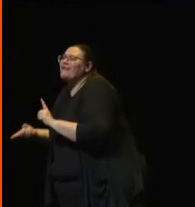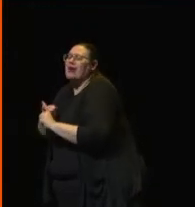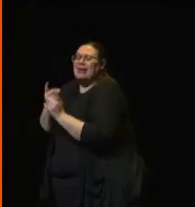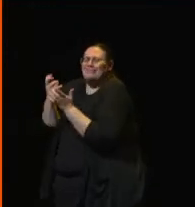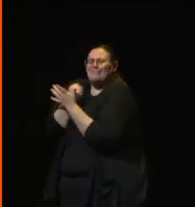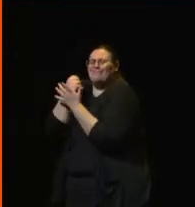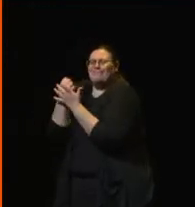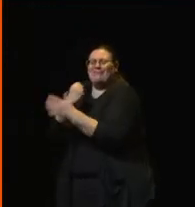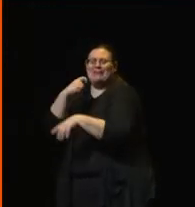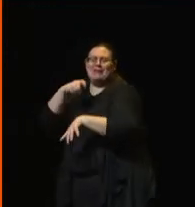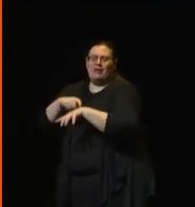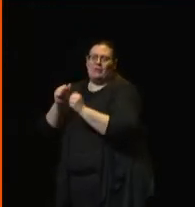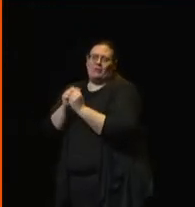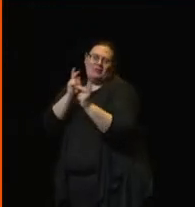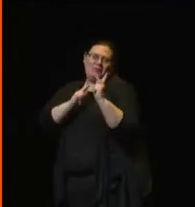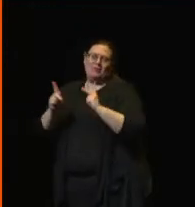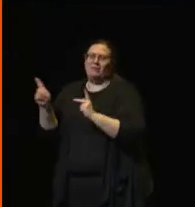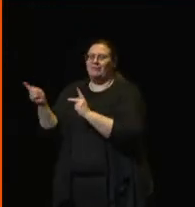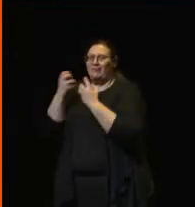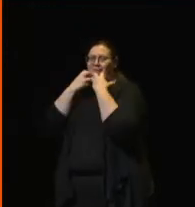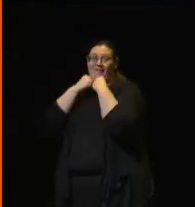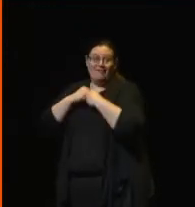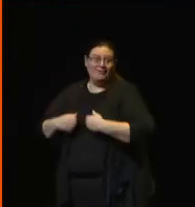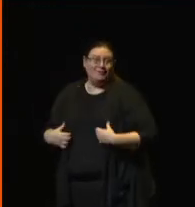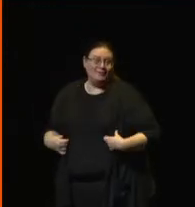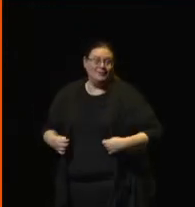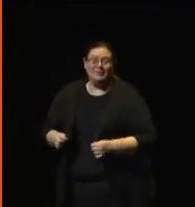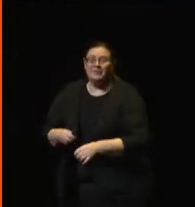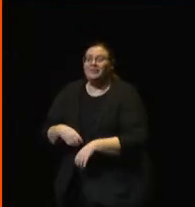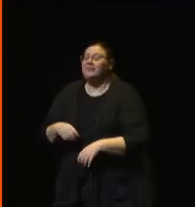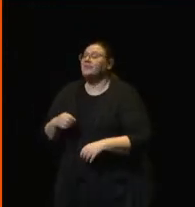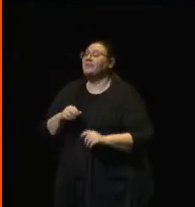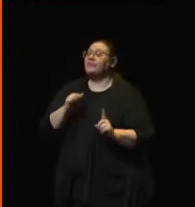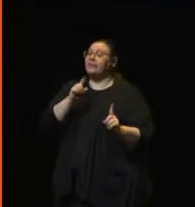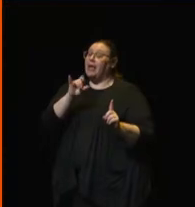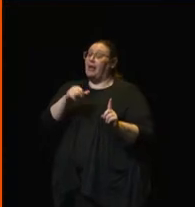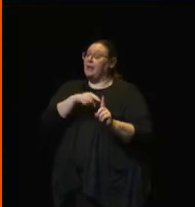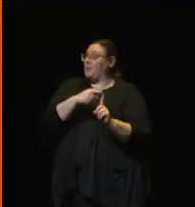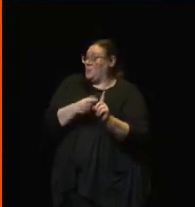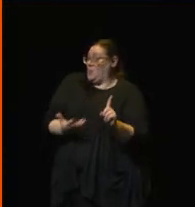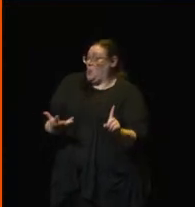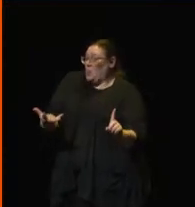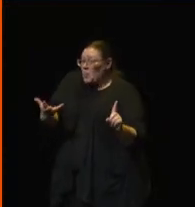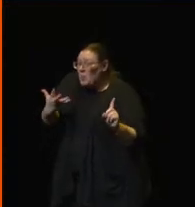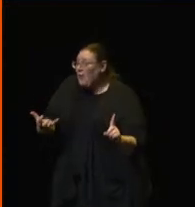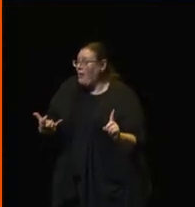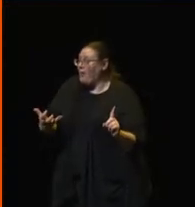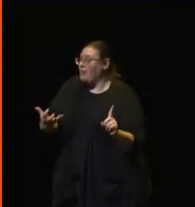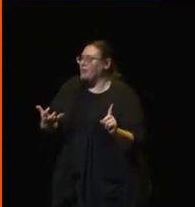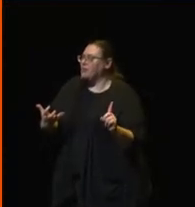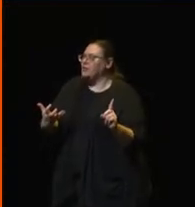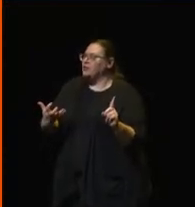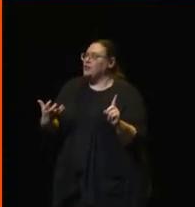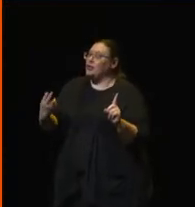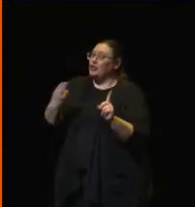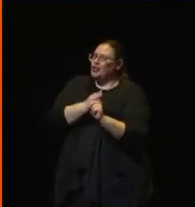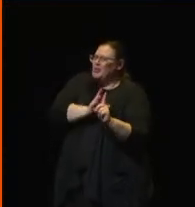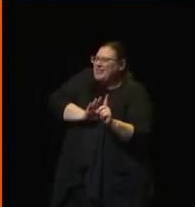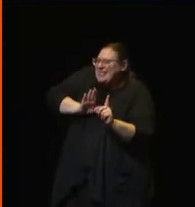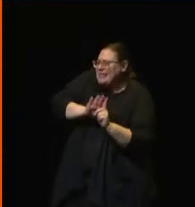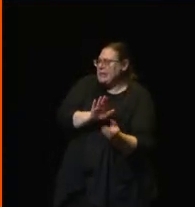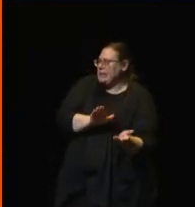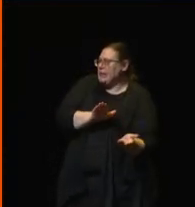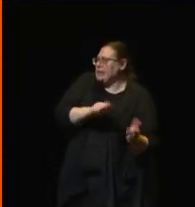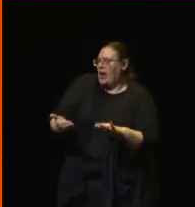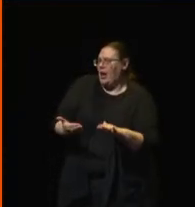could with the people he loved. But what Ady truly wanted was to use his death as a way